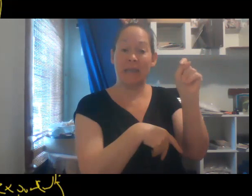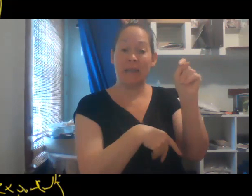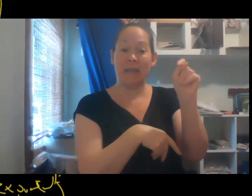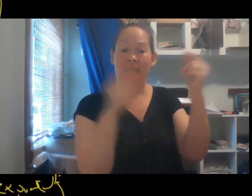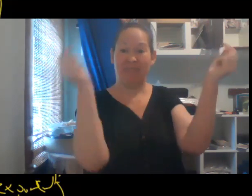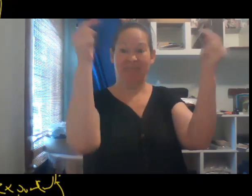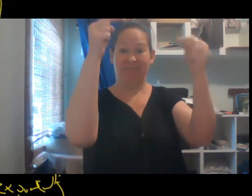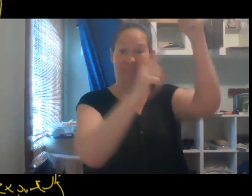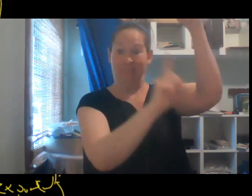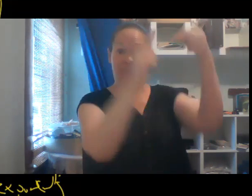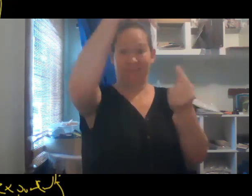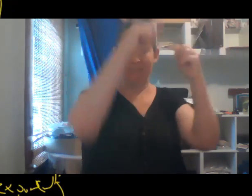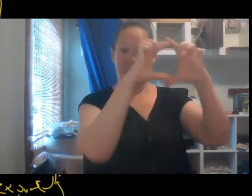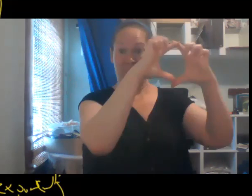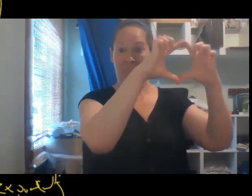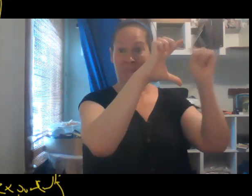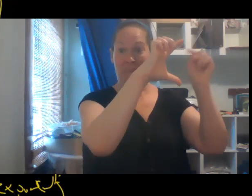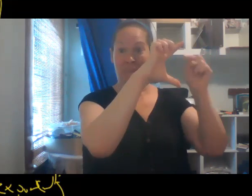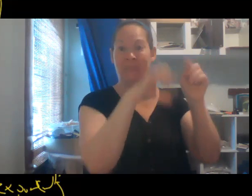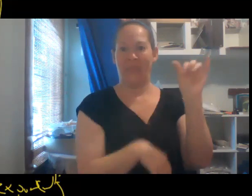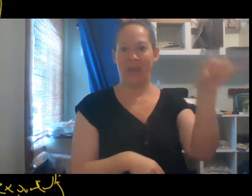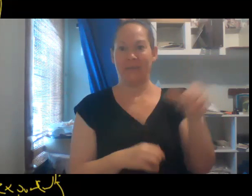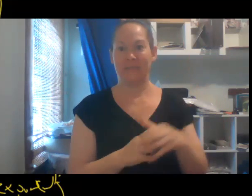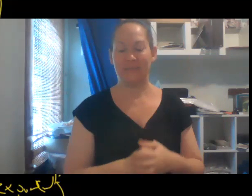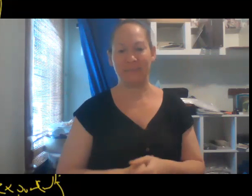We only need to remember this.